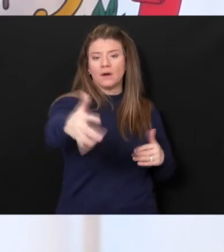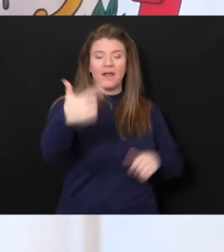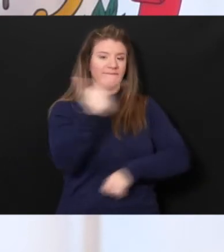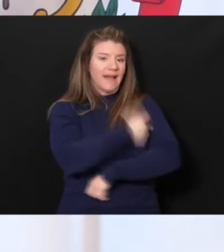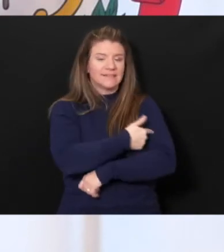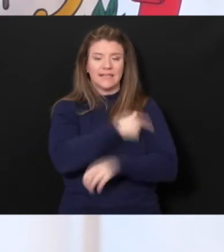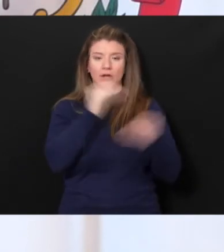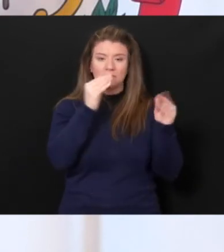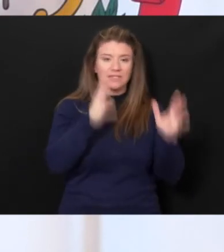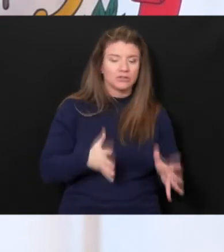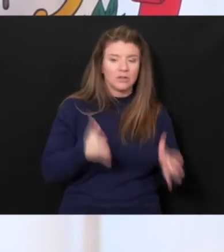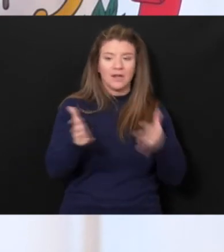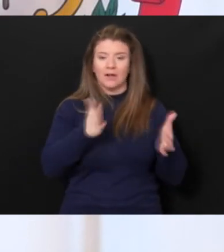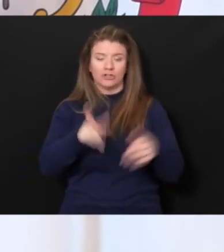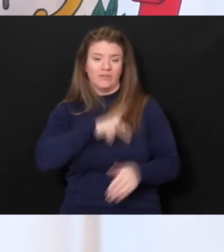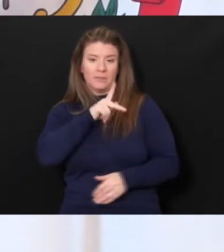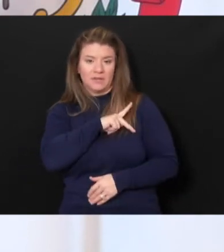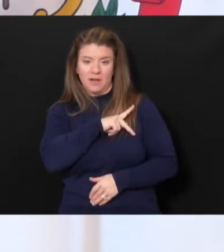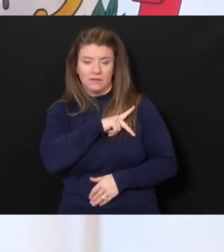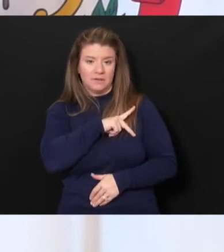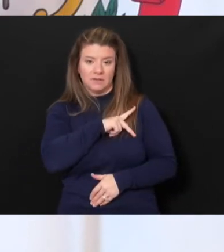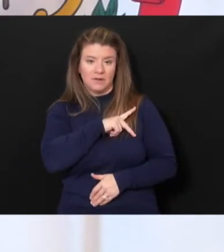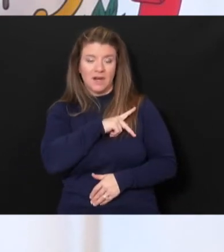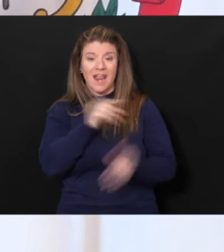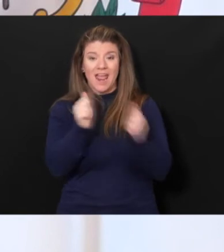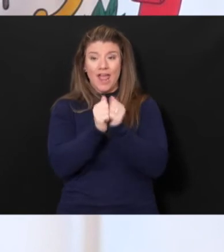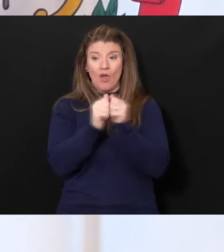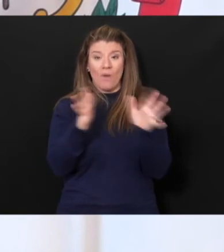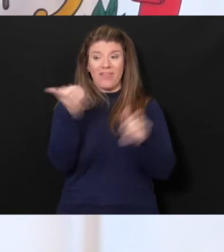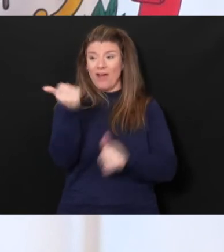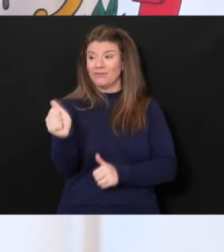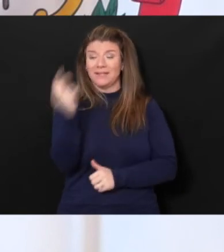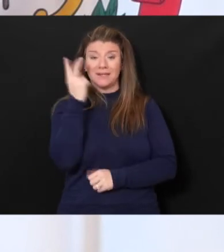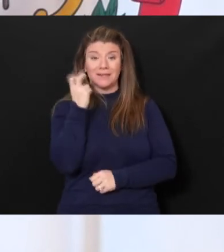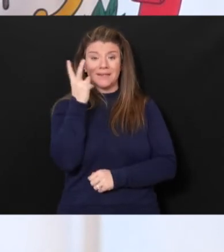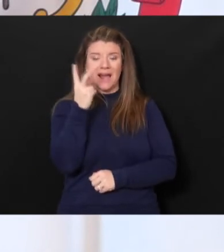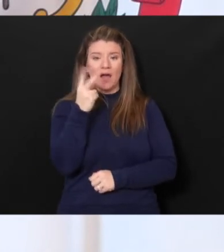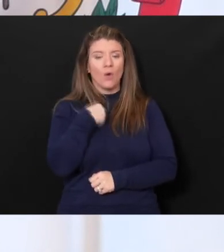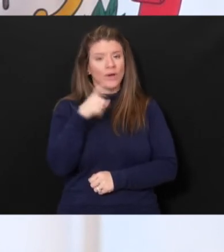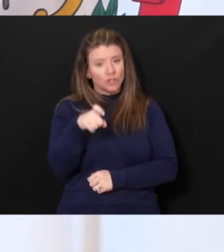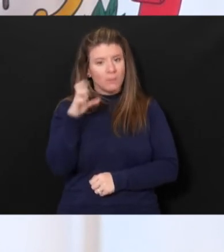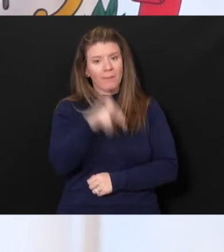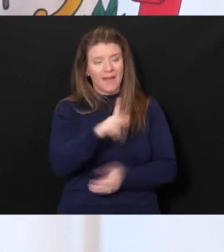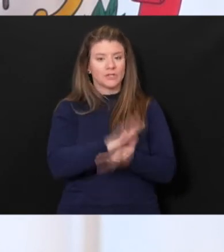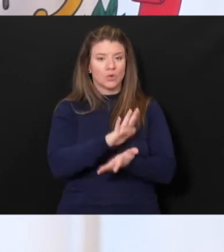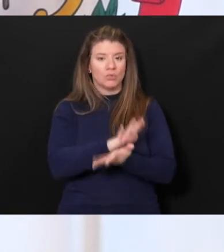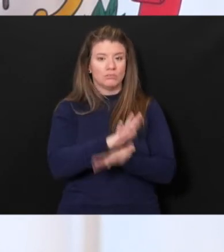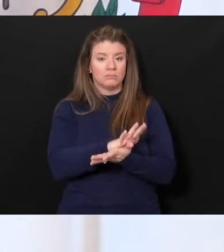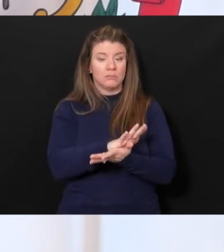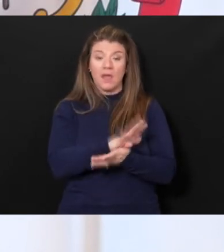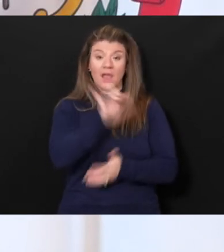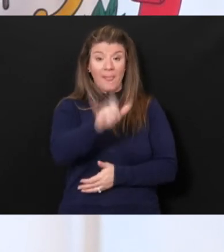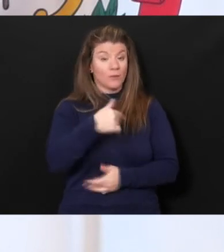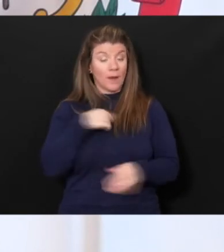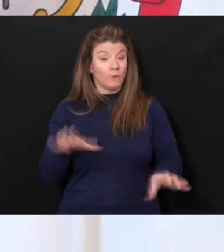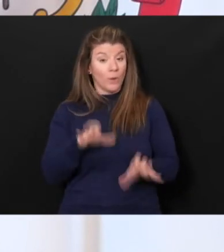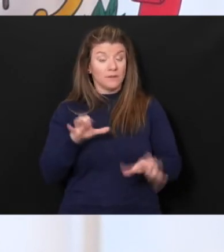our teachers and our service personnel. And without any question, we ought to be back in school. So that's what I'm doing.